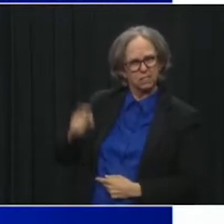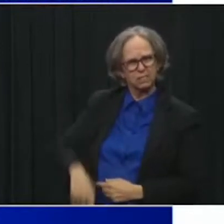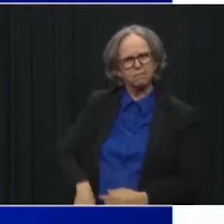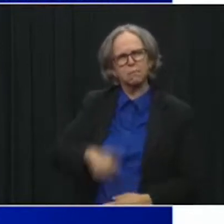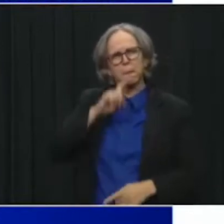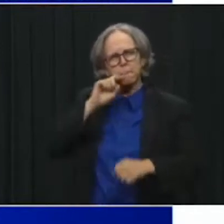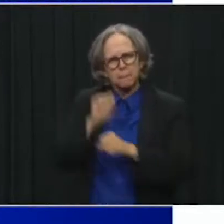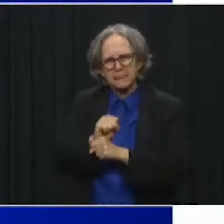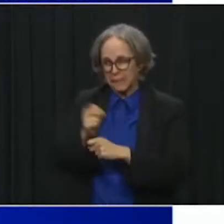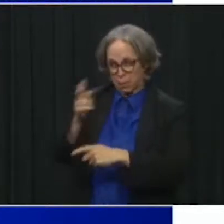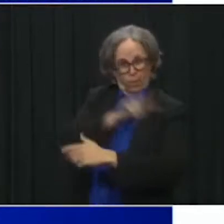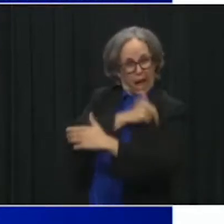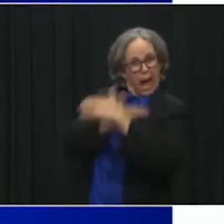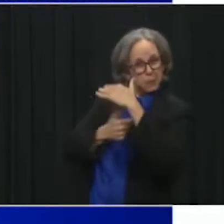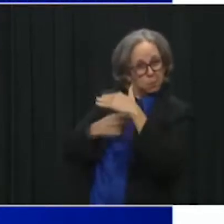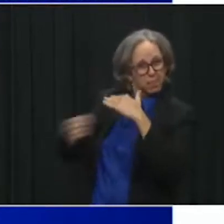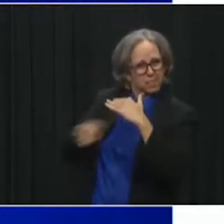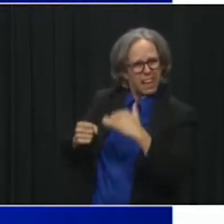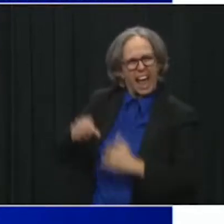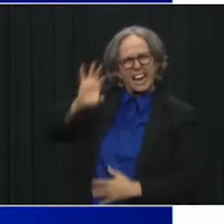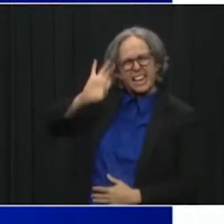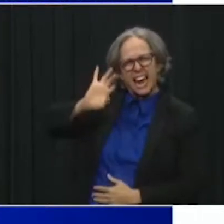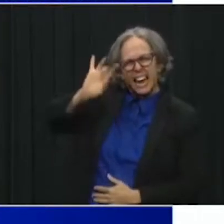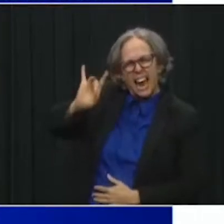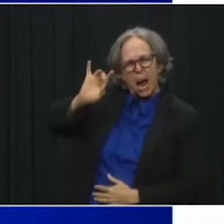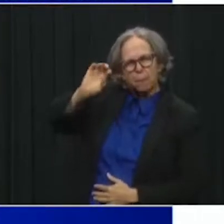98.4% had not been vaccinated.